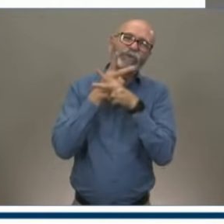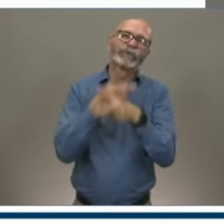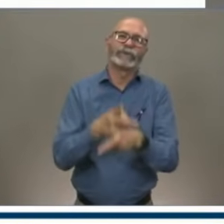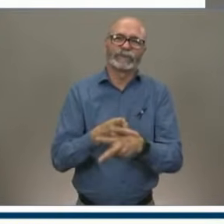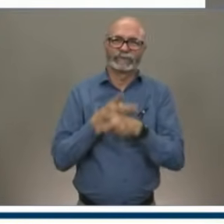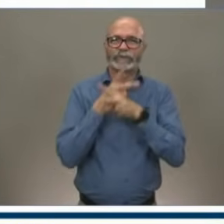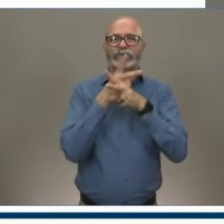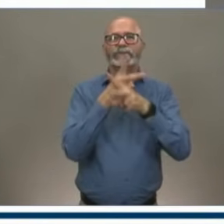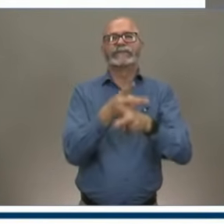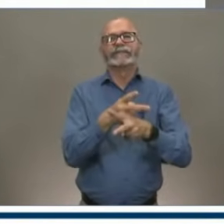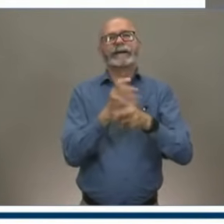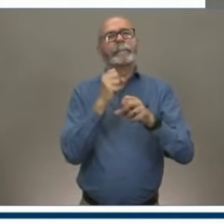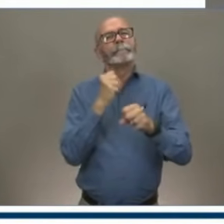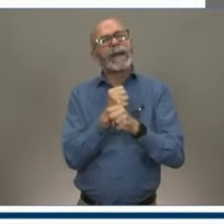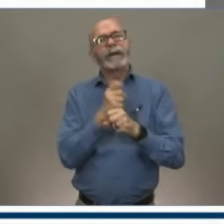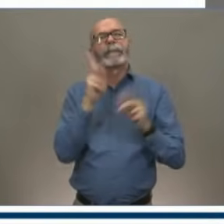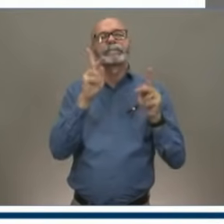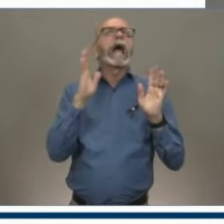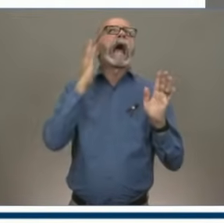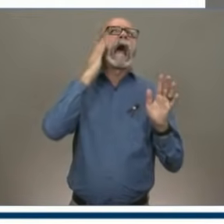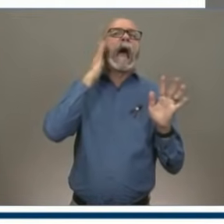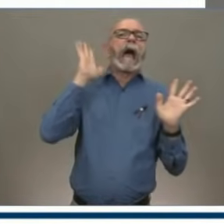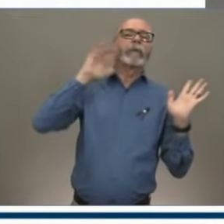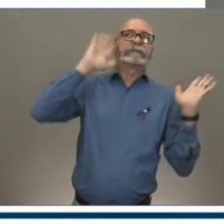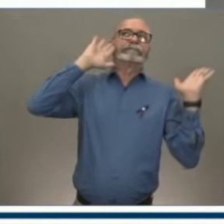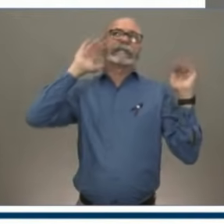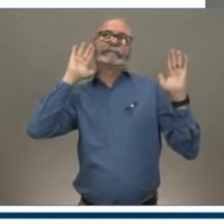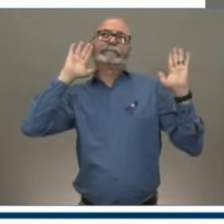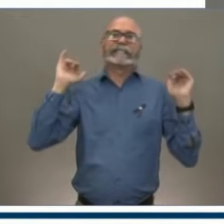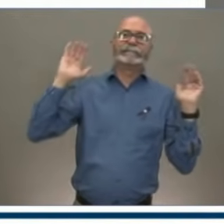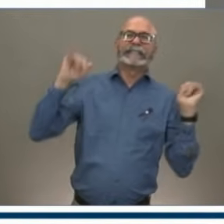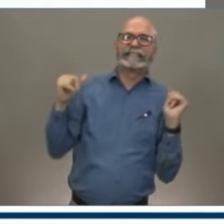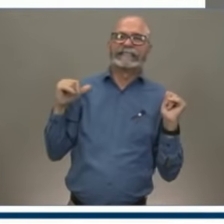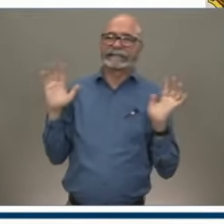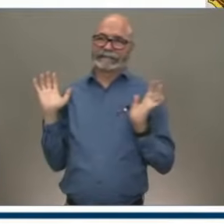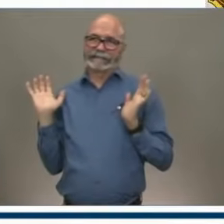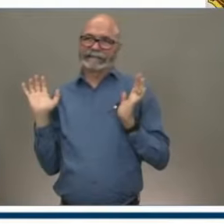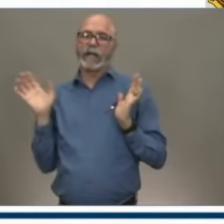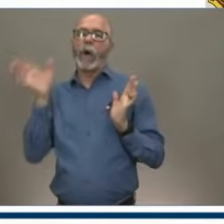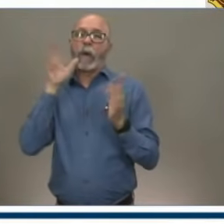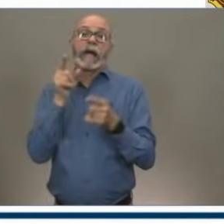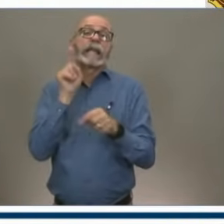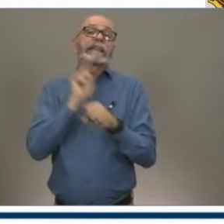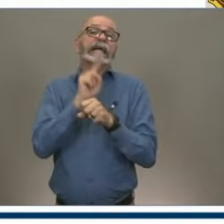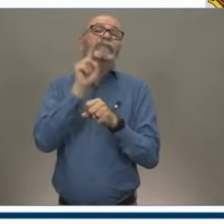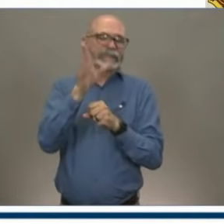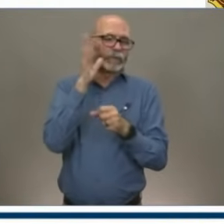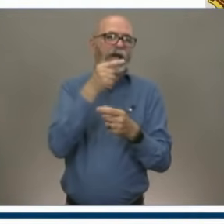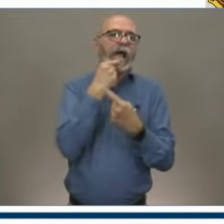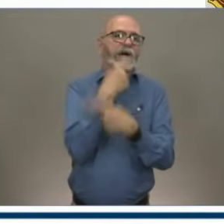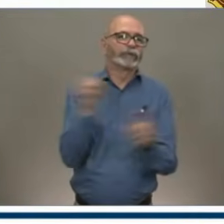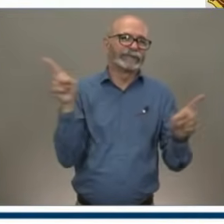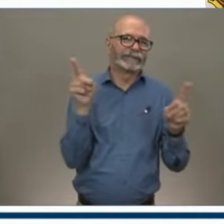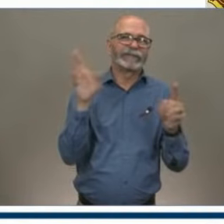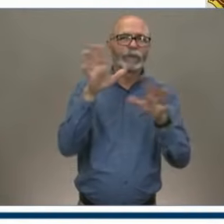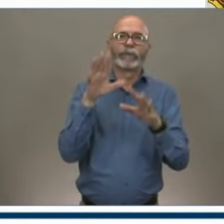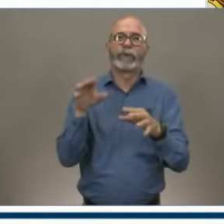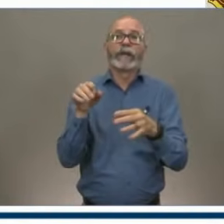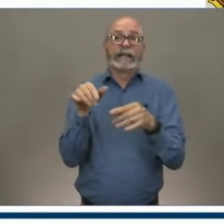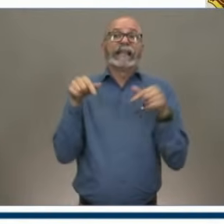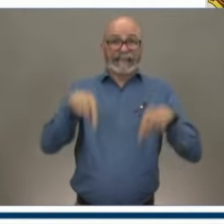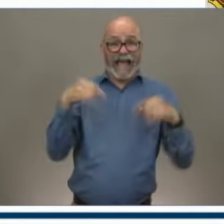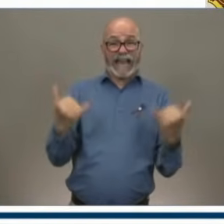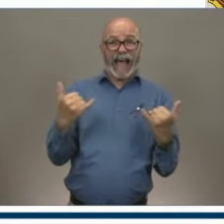more certainty and clarity by just announcing it today rather than next week. Next, we'll go to Jonathan McGinnis from CTV. Go ahead, Jonathan.